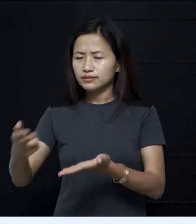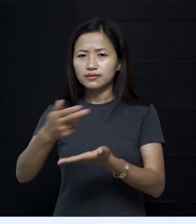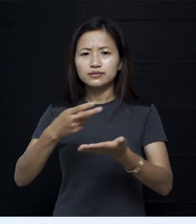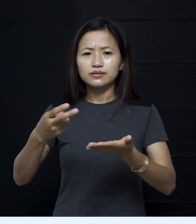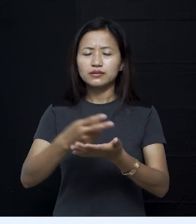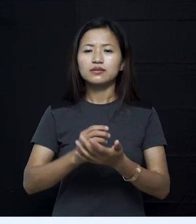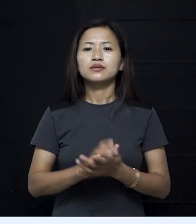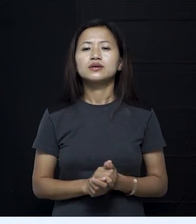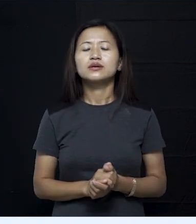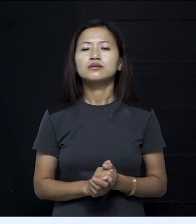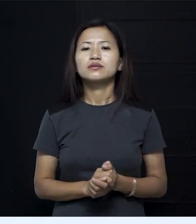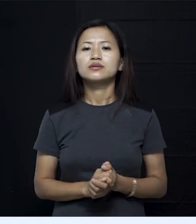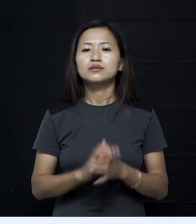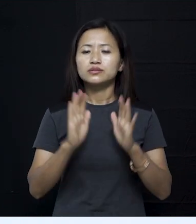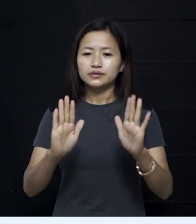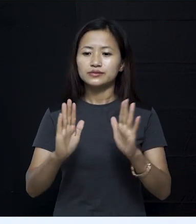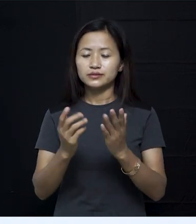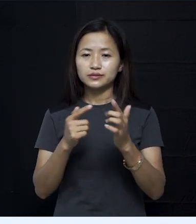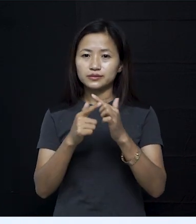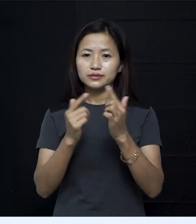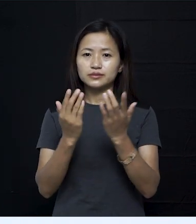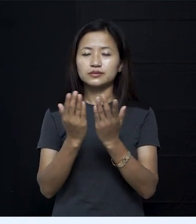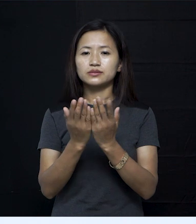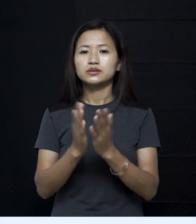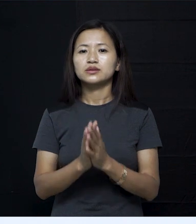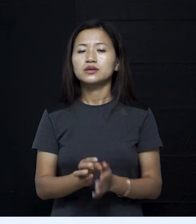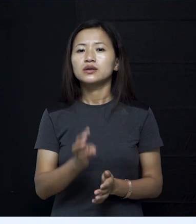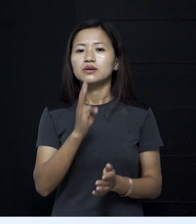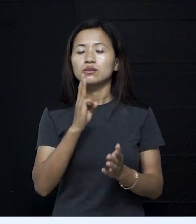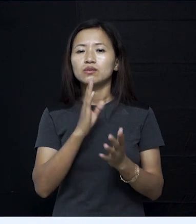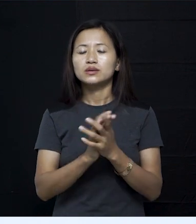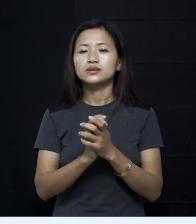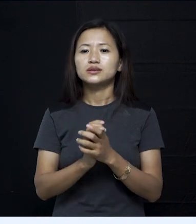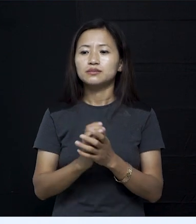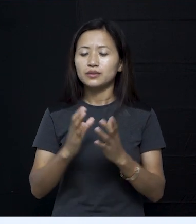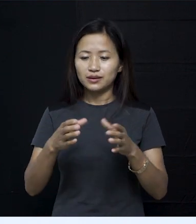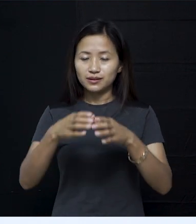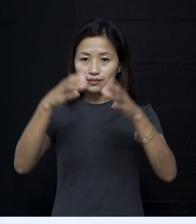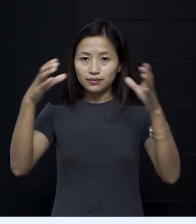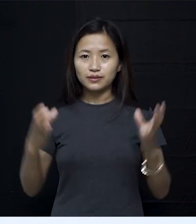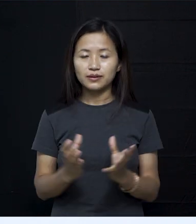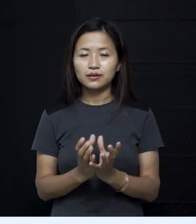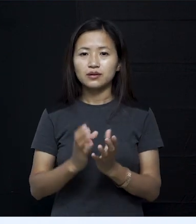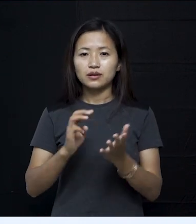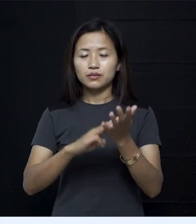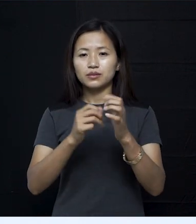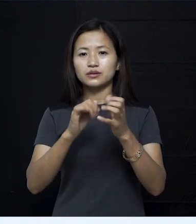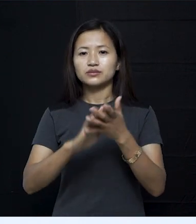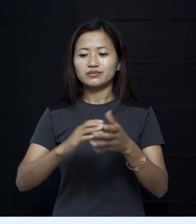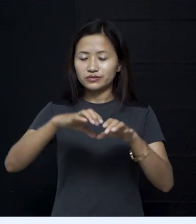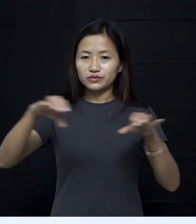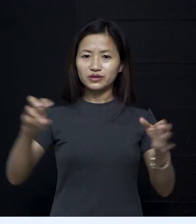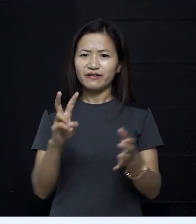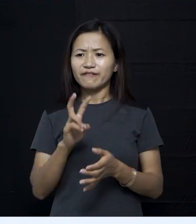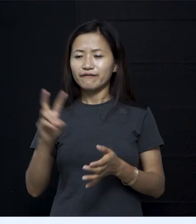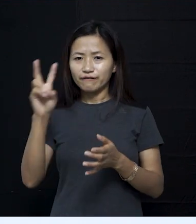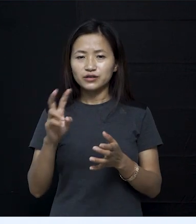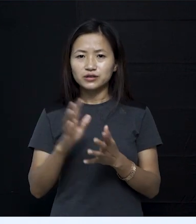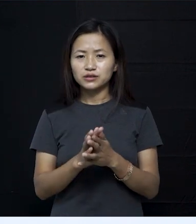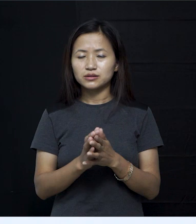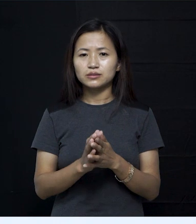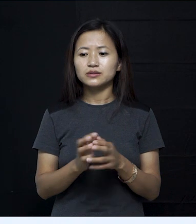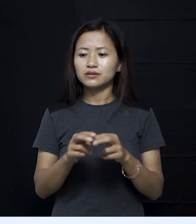Kharif crops, these crops, they are sown during June, in June, okay? In June, these